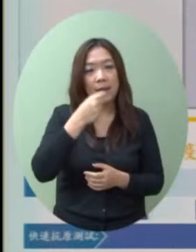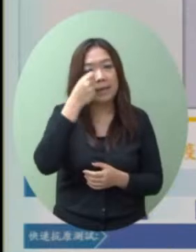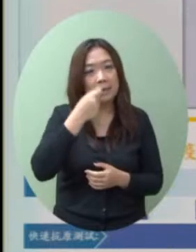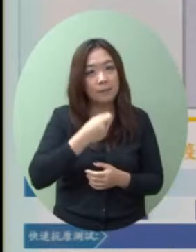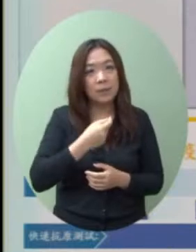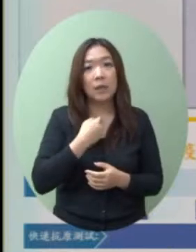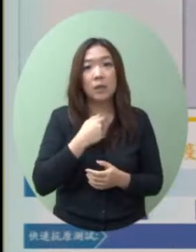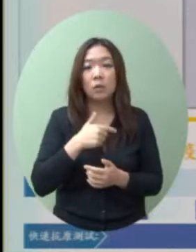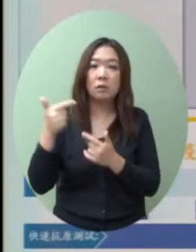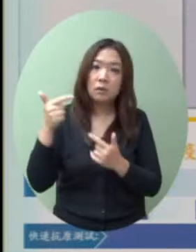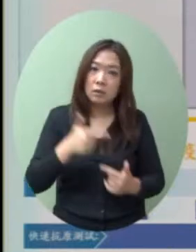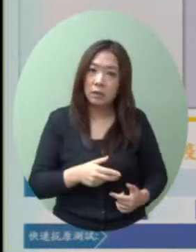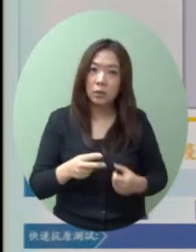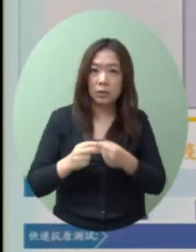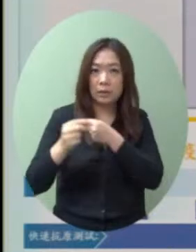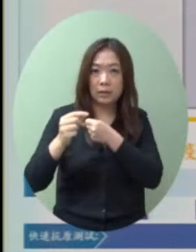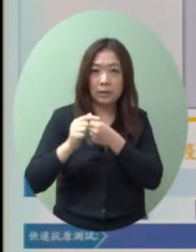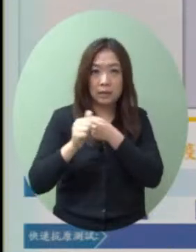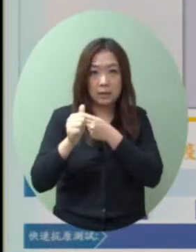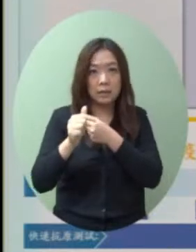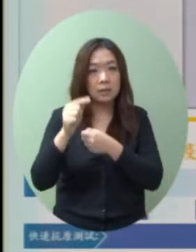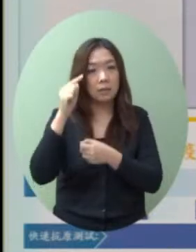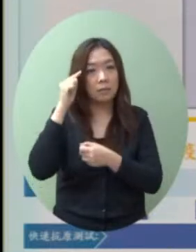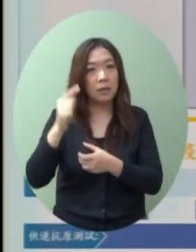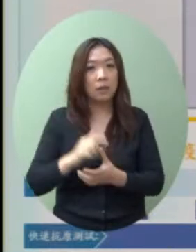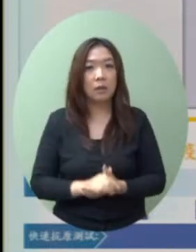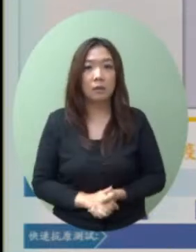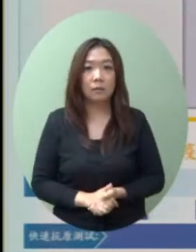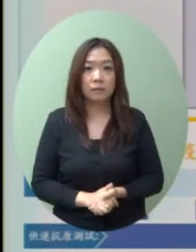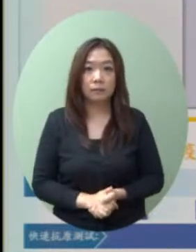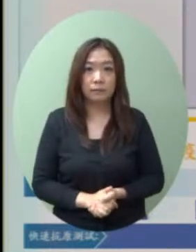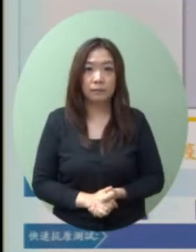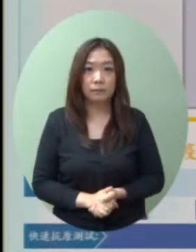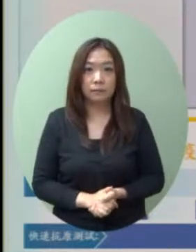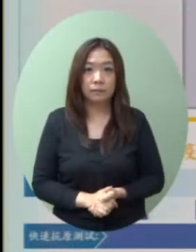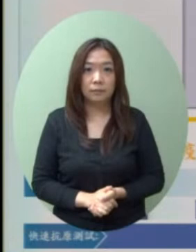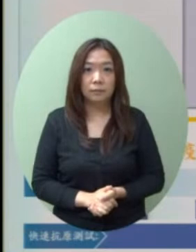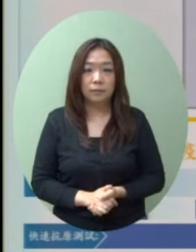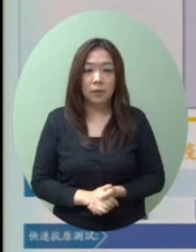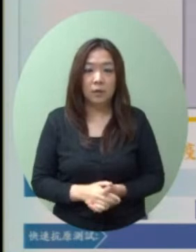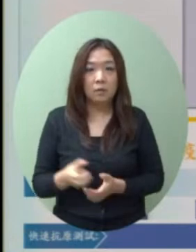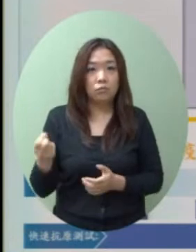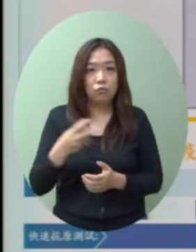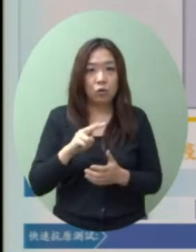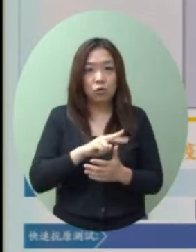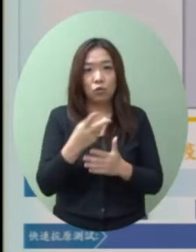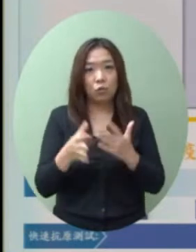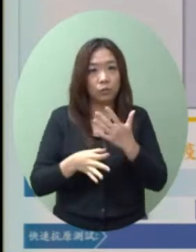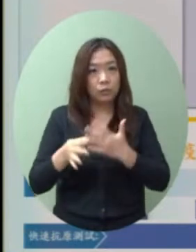the 9th day. On top of that, they have to carry out daily RAT till the 10th day.